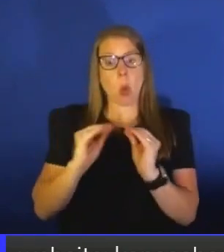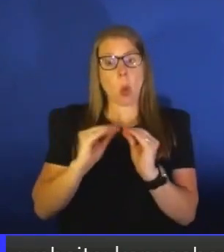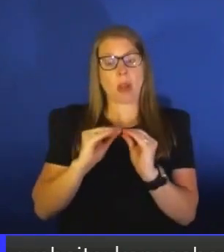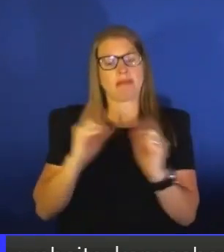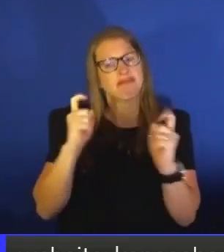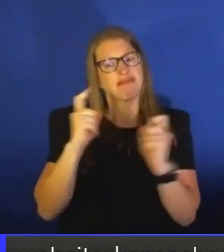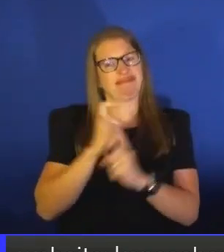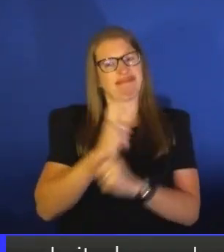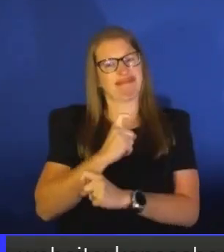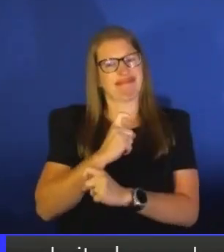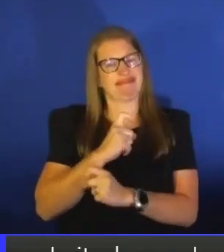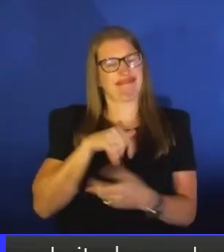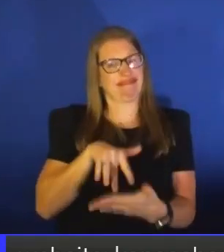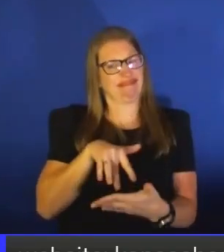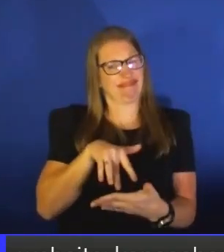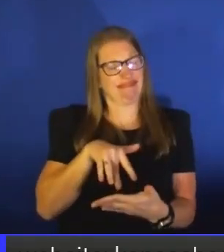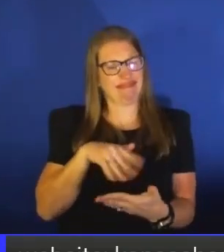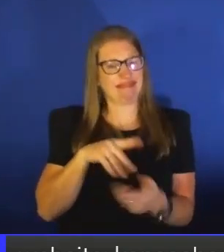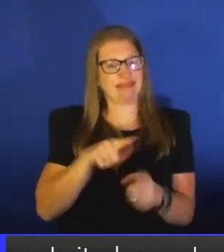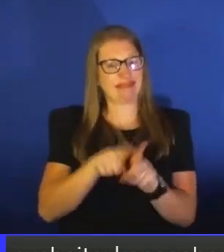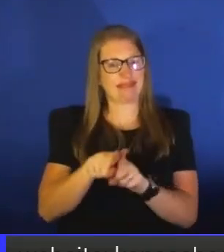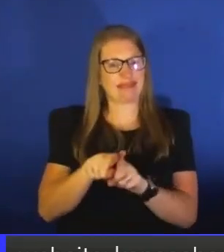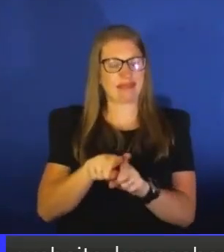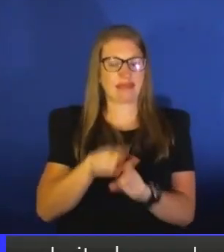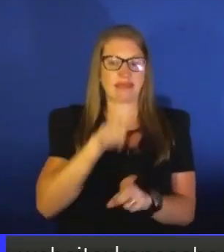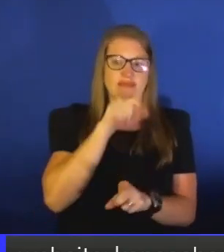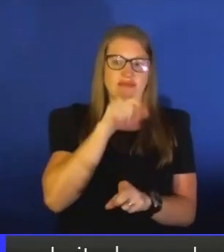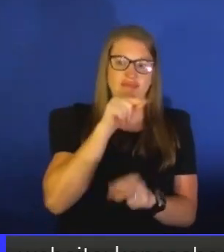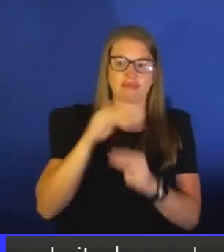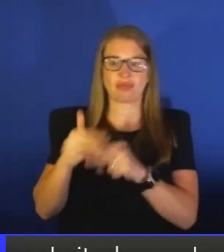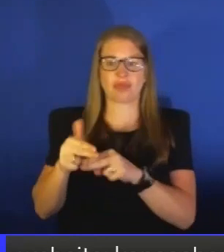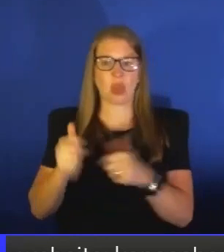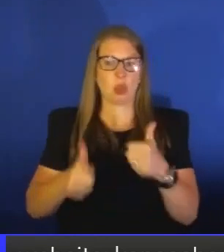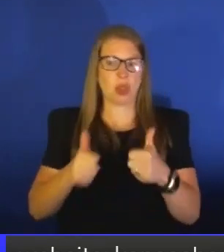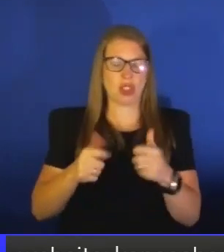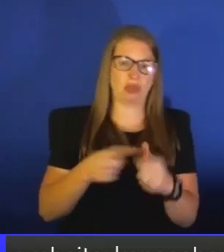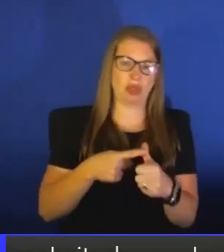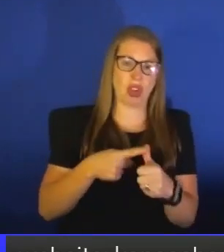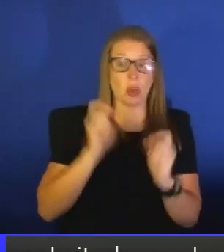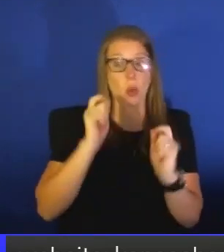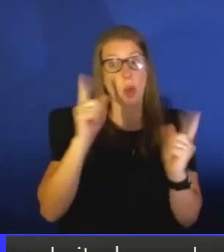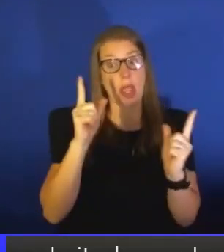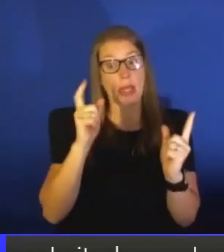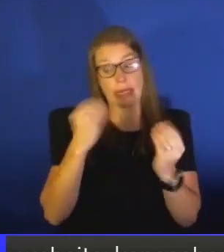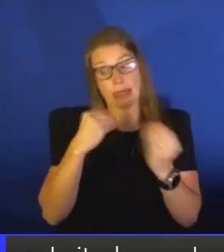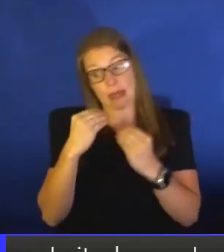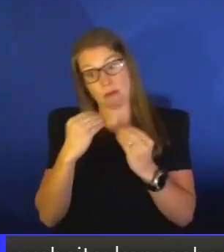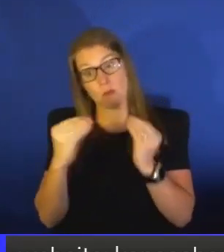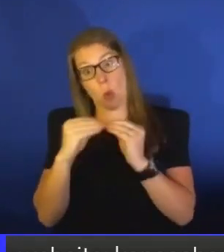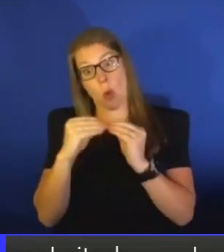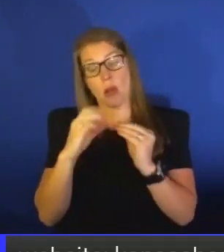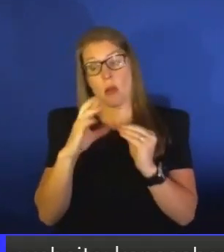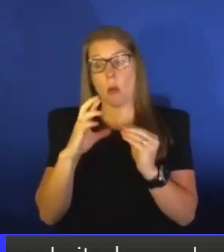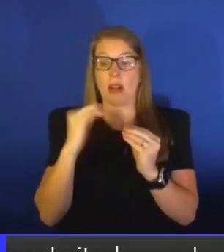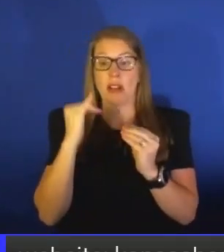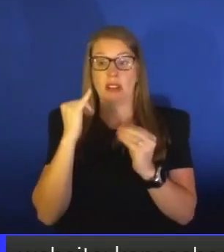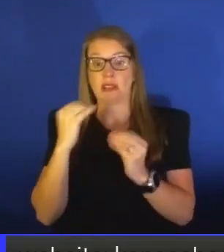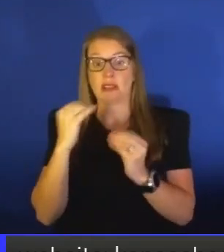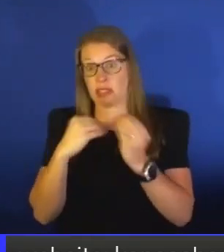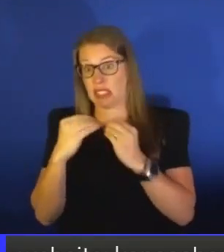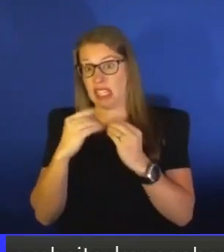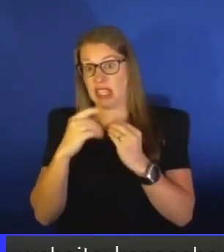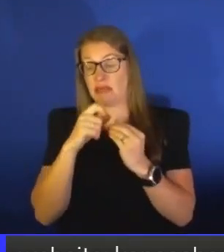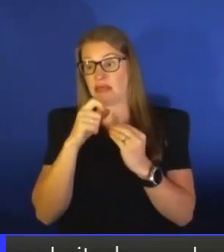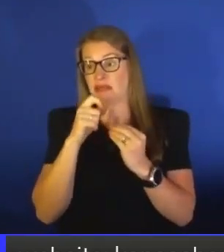complex. And like I said, it's also this kind of chicken and the egg. Yeah. Are you awake, therefore you eat more, then you eat, then you don't sleep because you kind of did eat a little